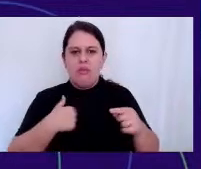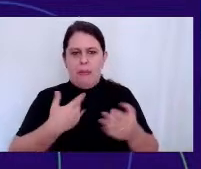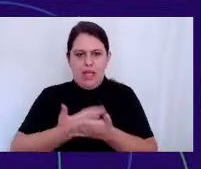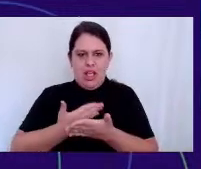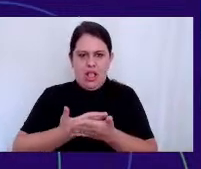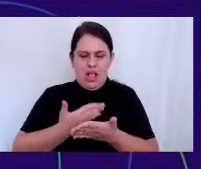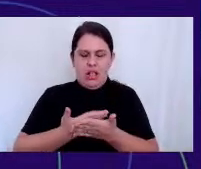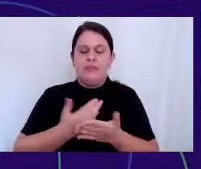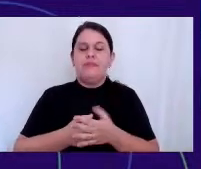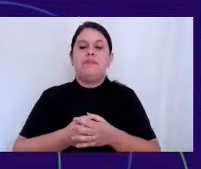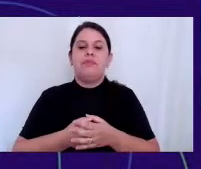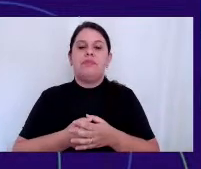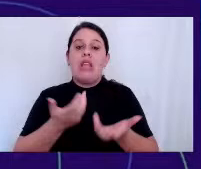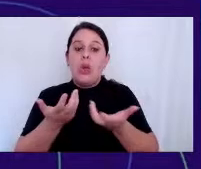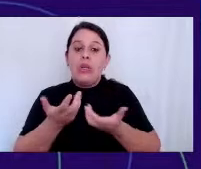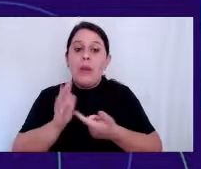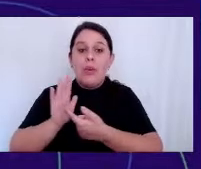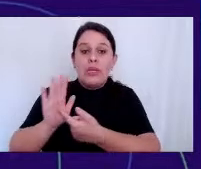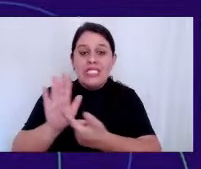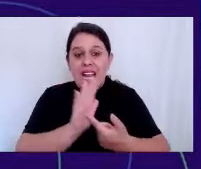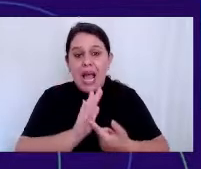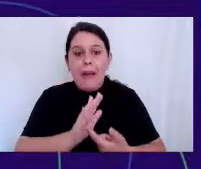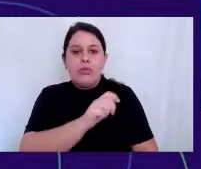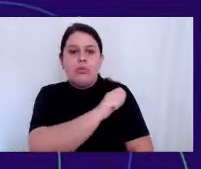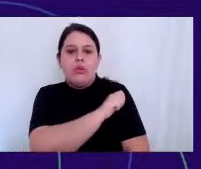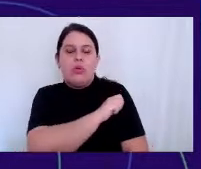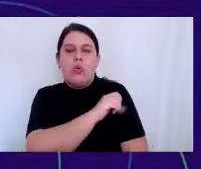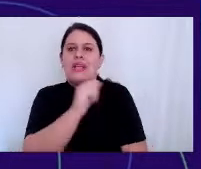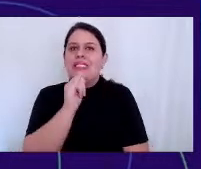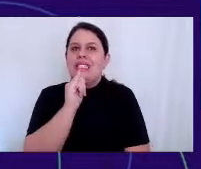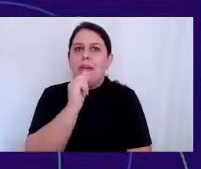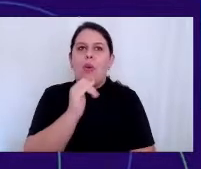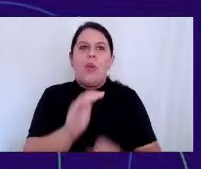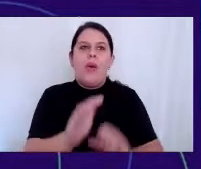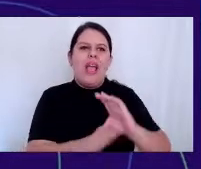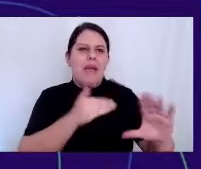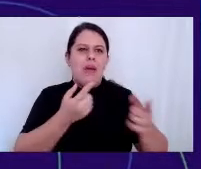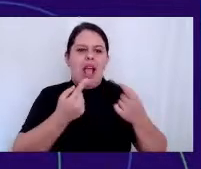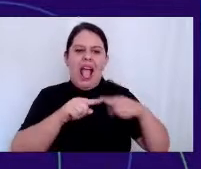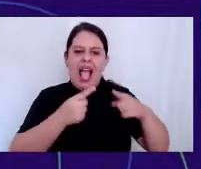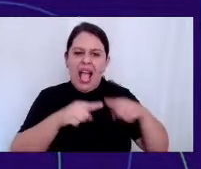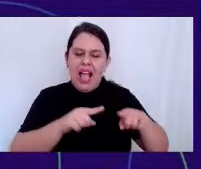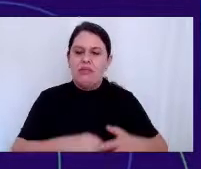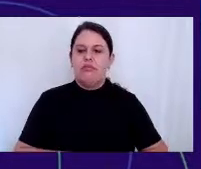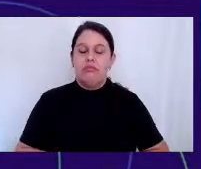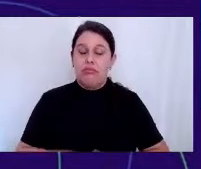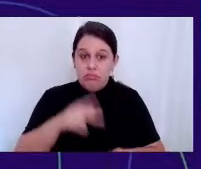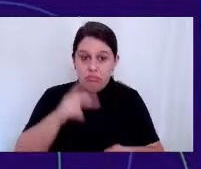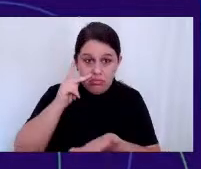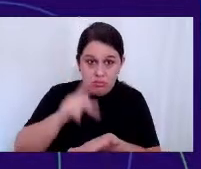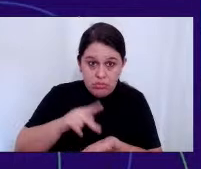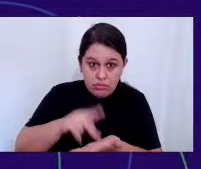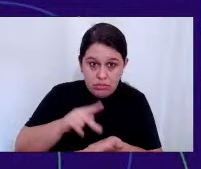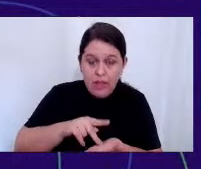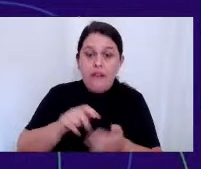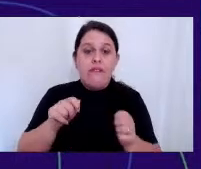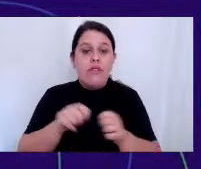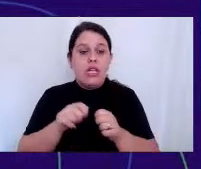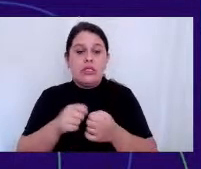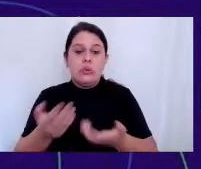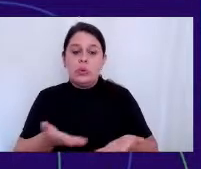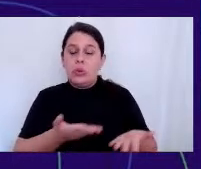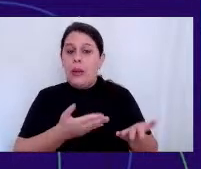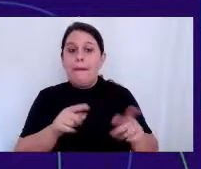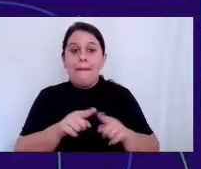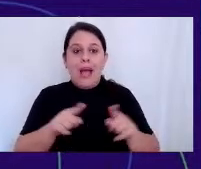of a complaint email. And indeed, it produced this example. To my liking, it's maybe too long. You'll see some words